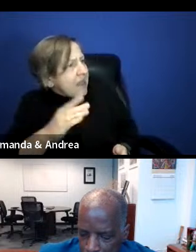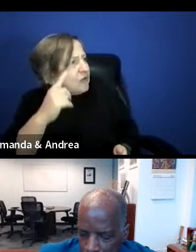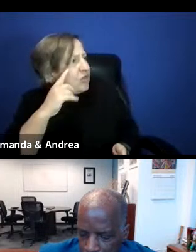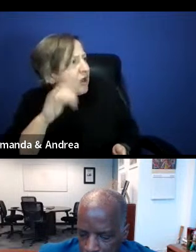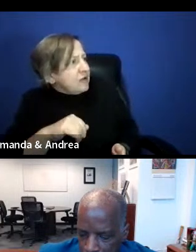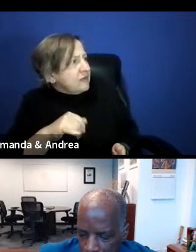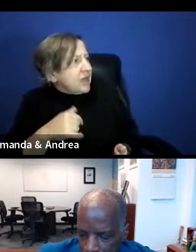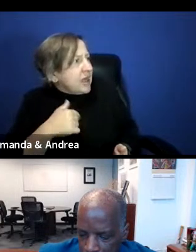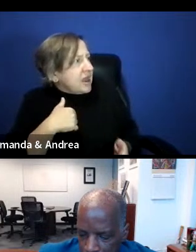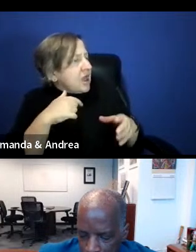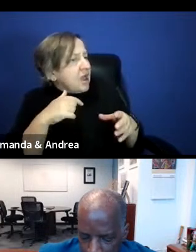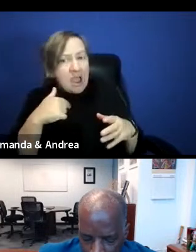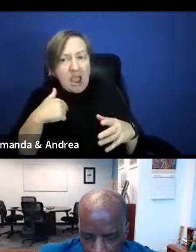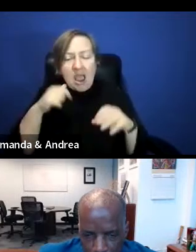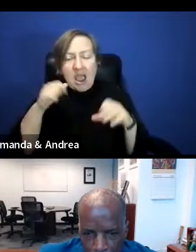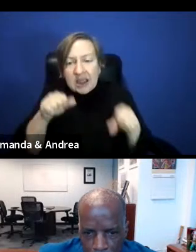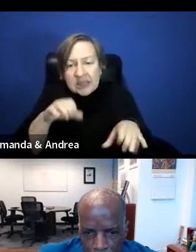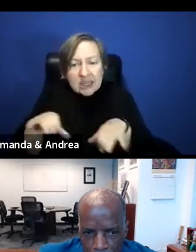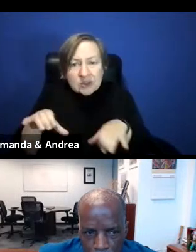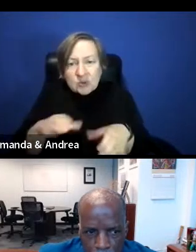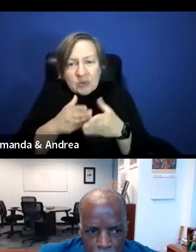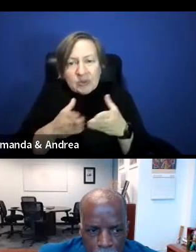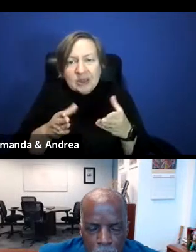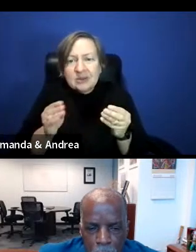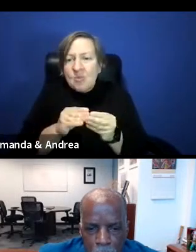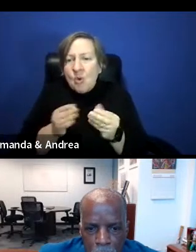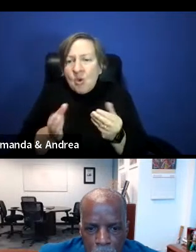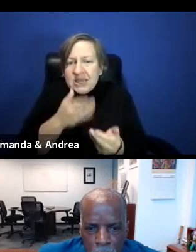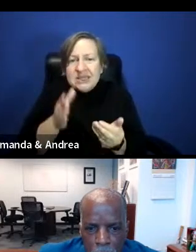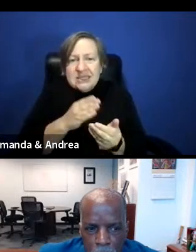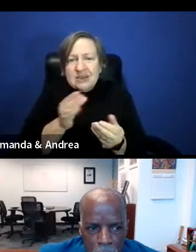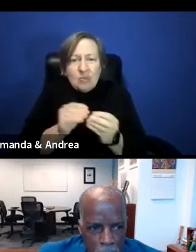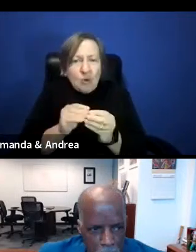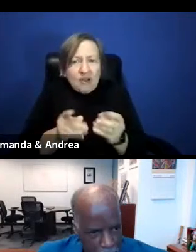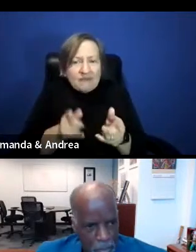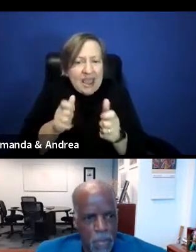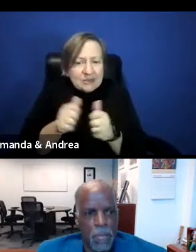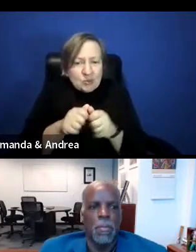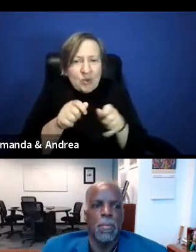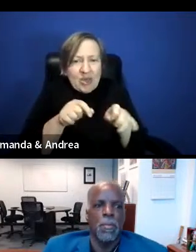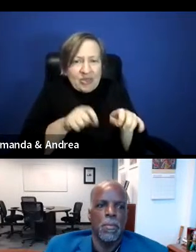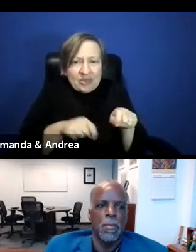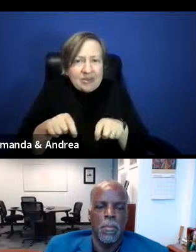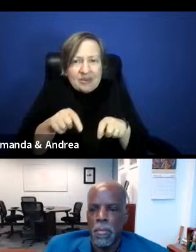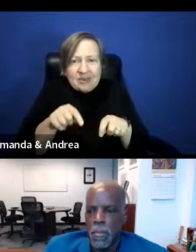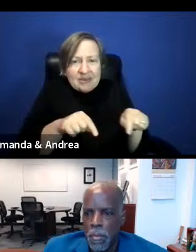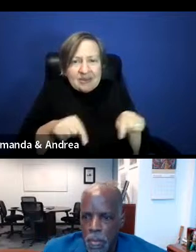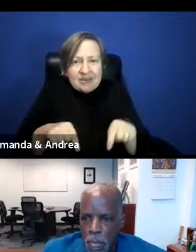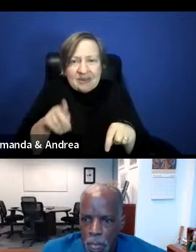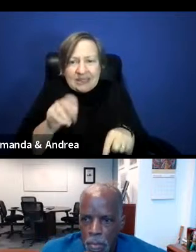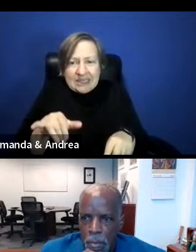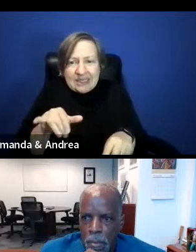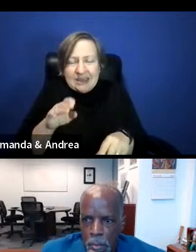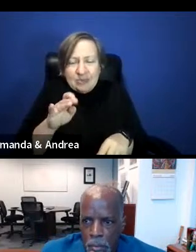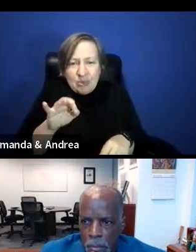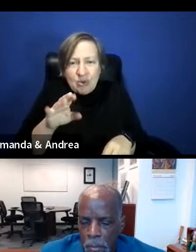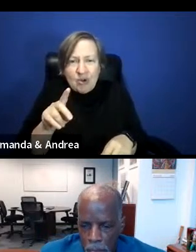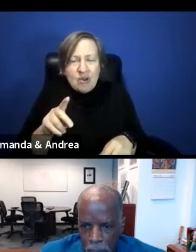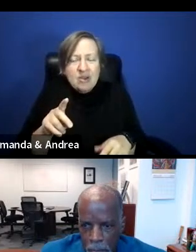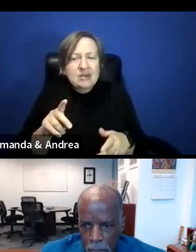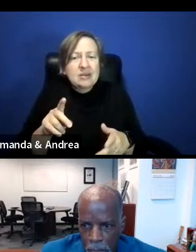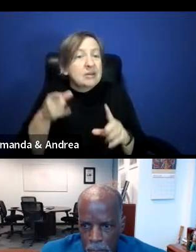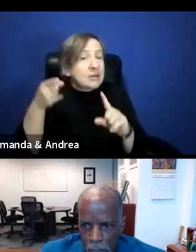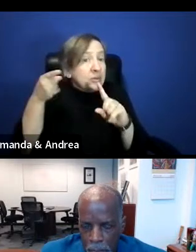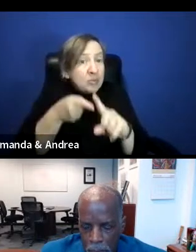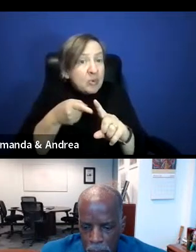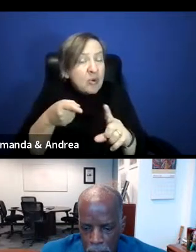And I can do things that are much easier and quicker. And so where I'm going with it is that